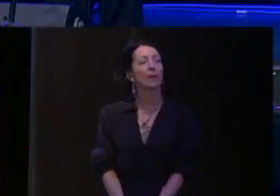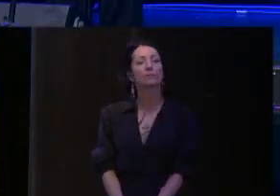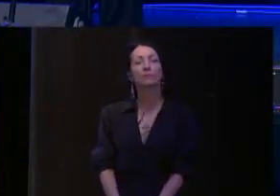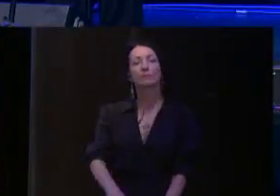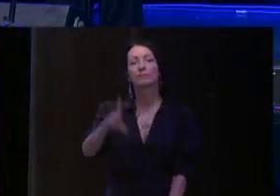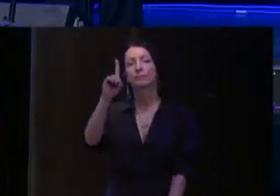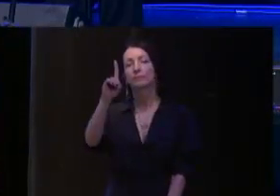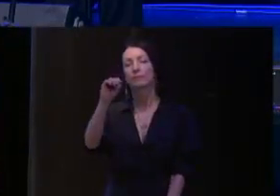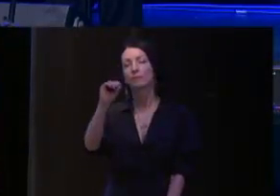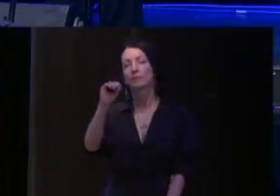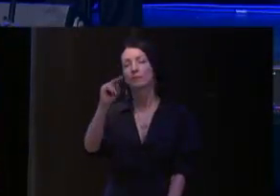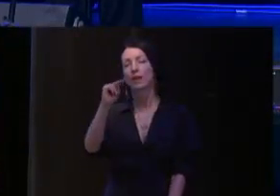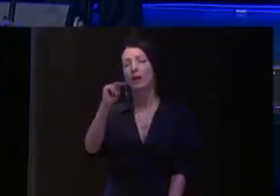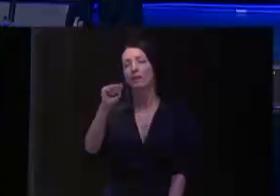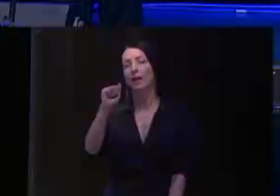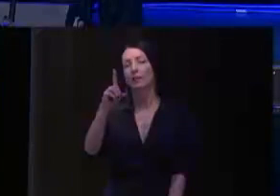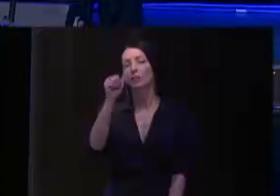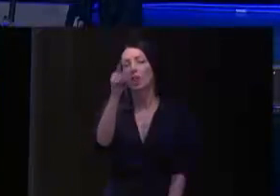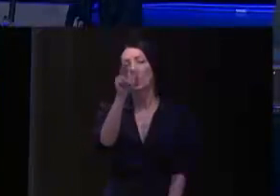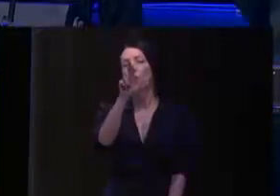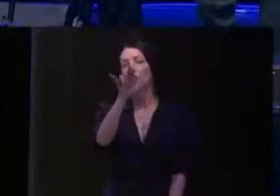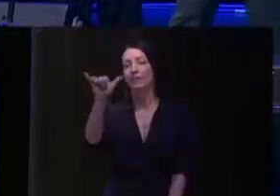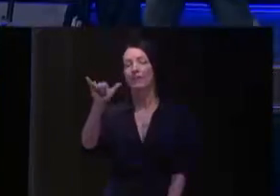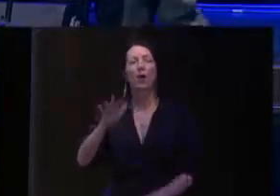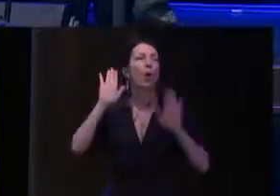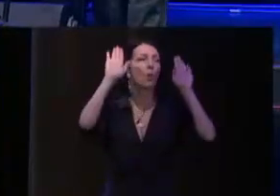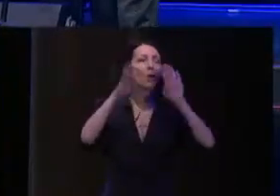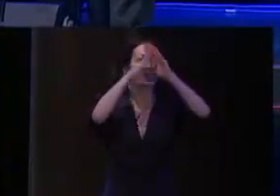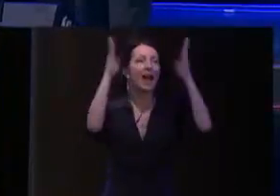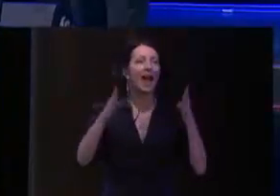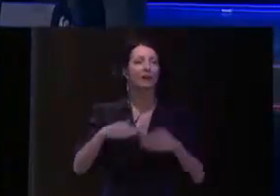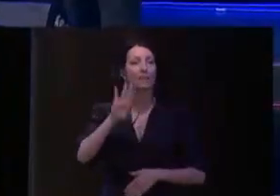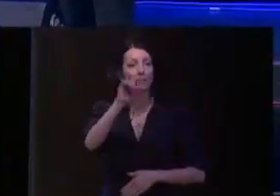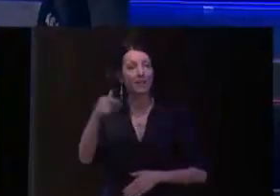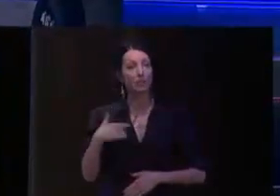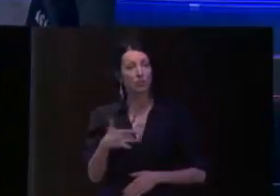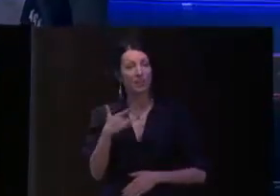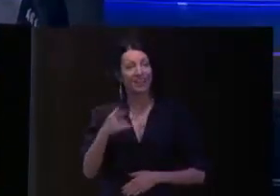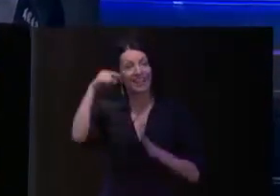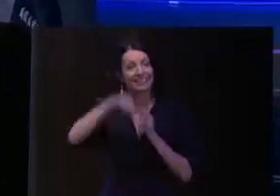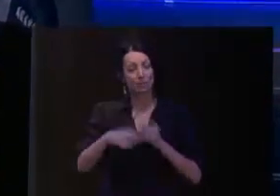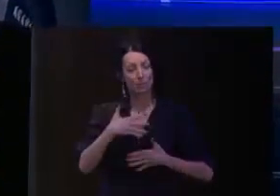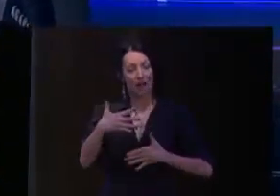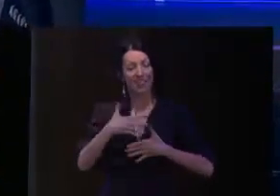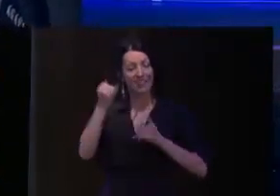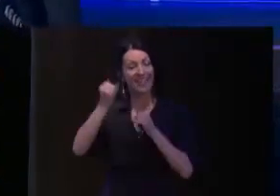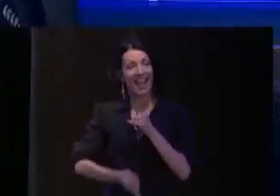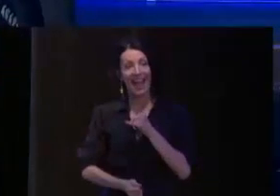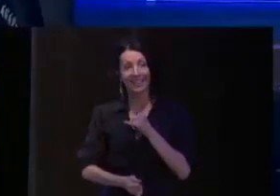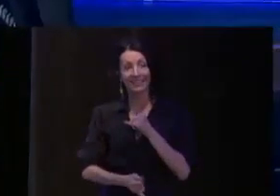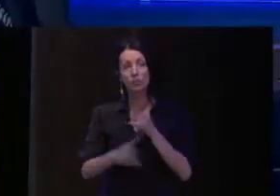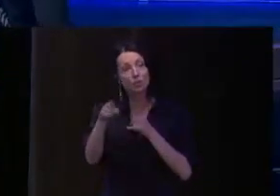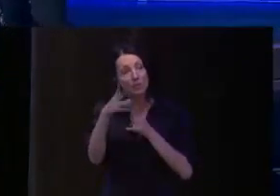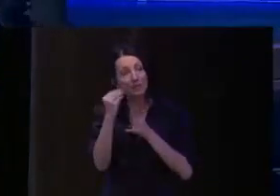honor to Lori, our wonderful house band, and wonderful musicians. Did you take that deep breath at the end of that? Did you take